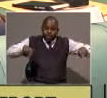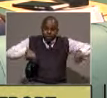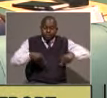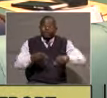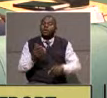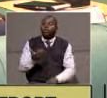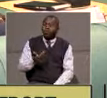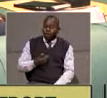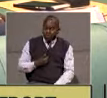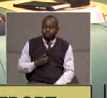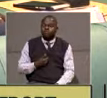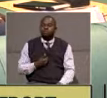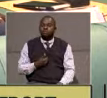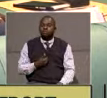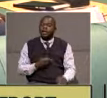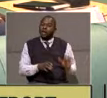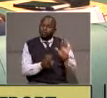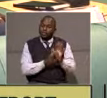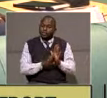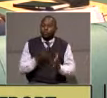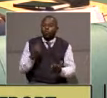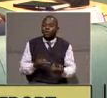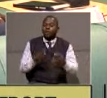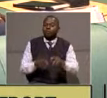we have the nostalgia of the past,